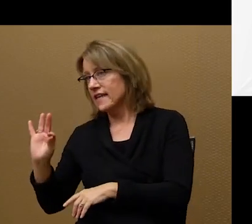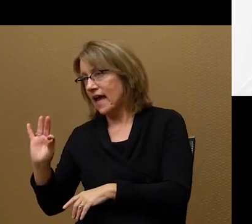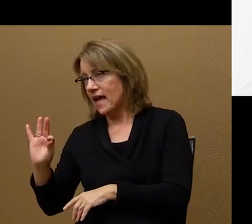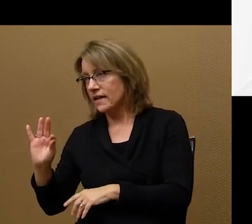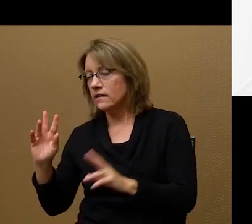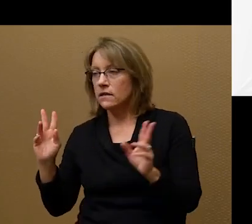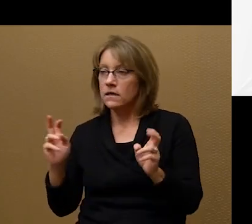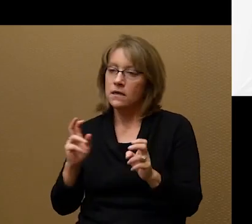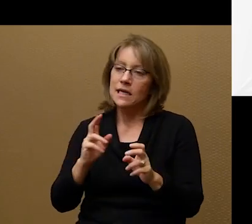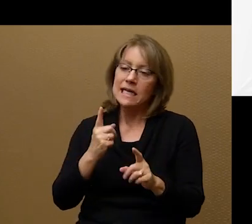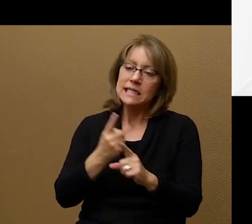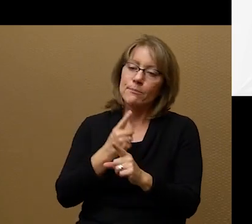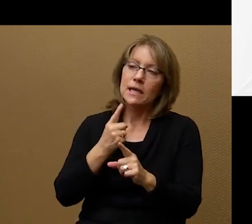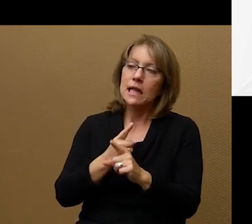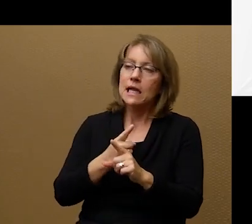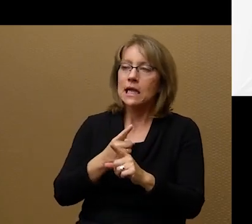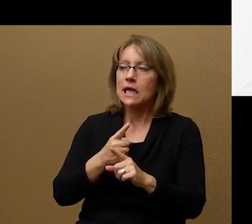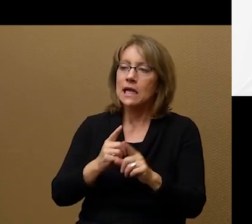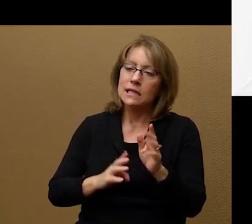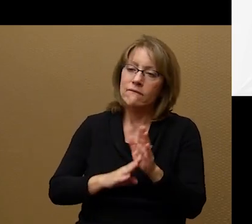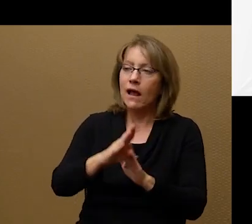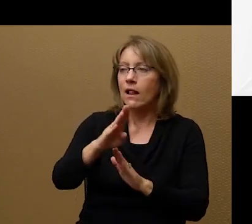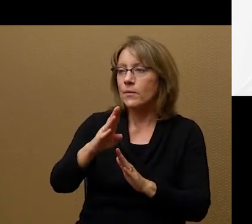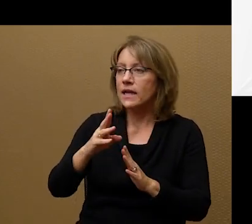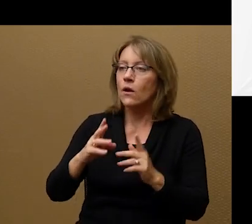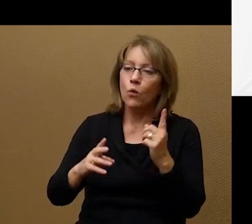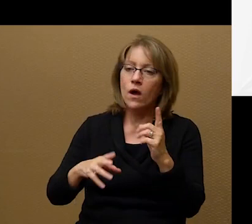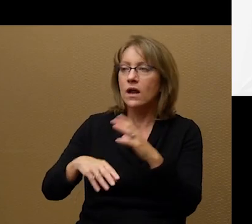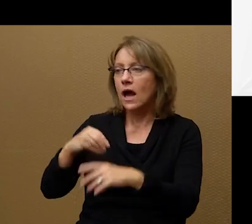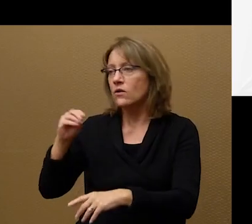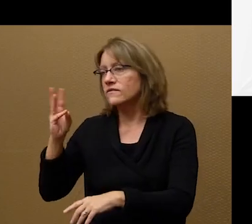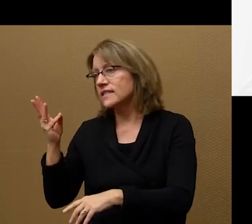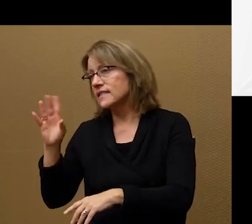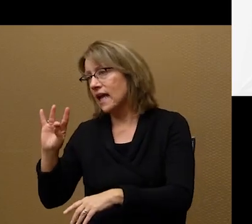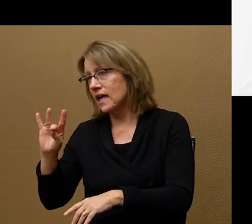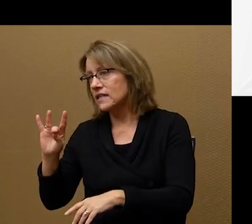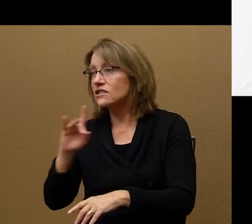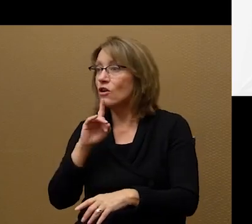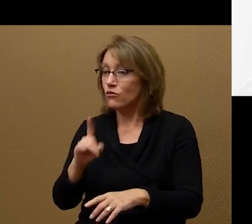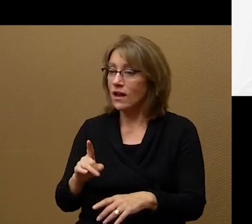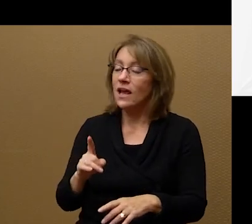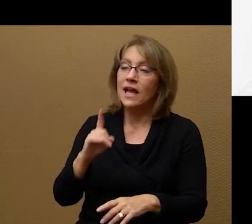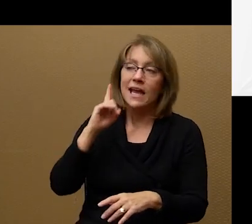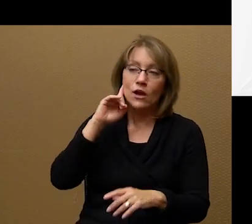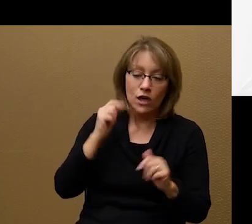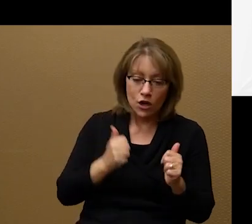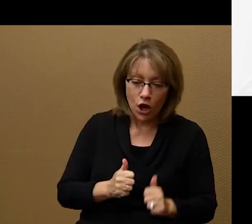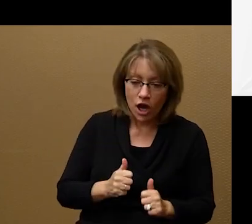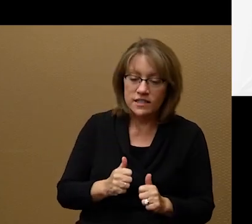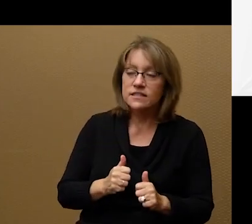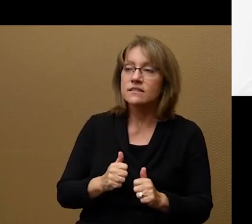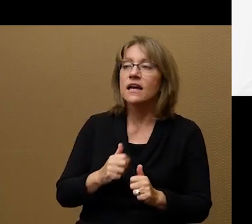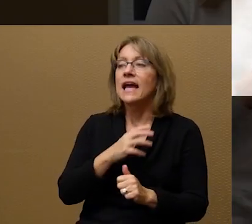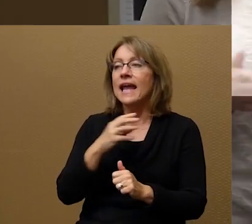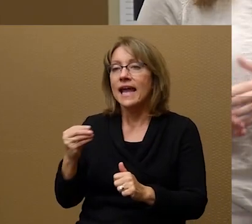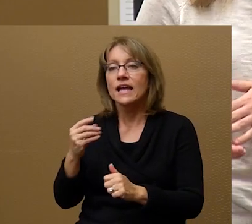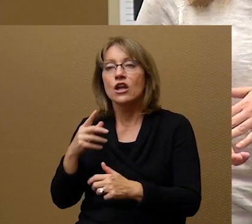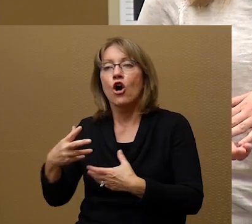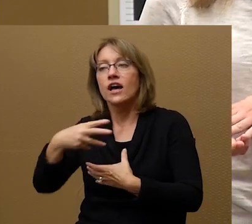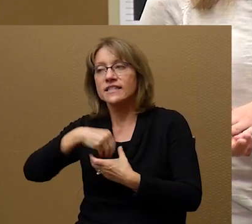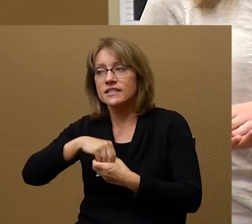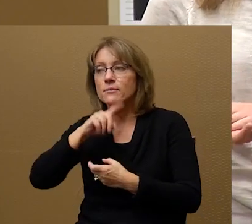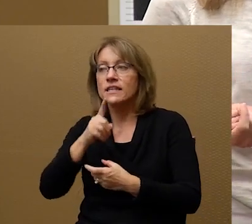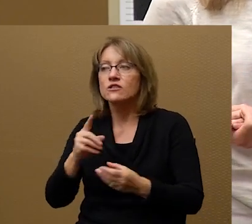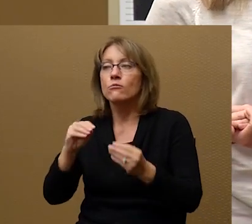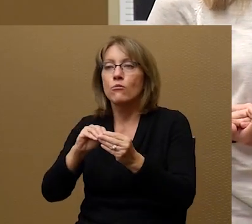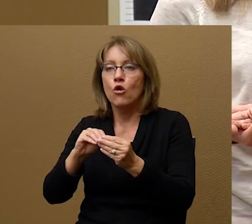in 68. This is in 2012. So hearing loss is more prevalent. Hearing loss and autism is more prevalent than